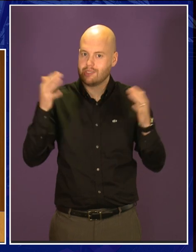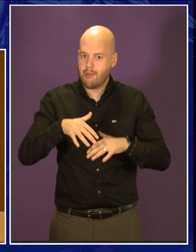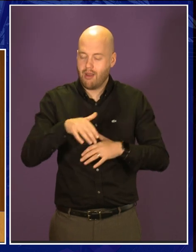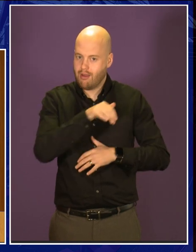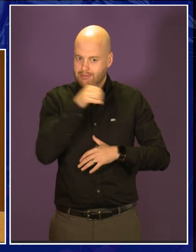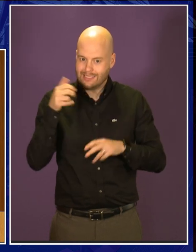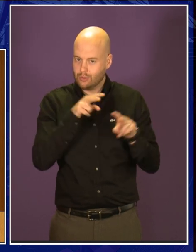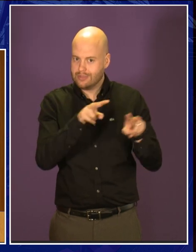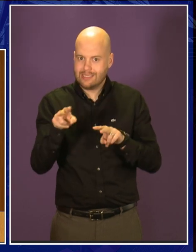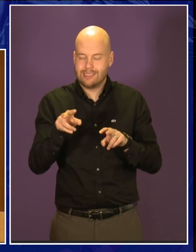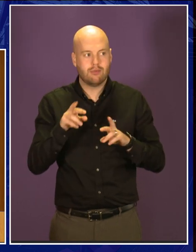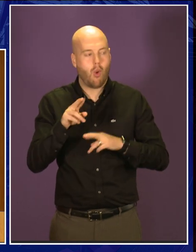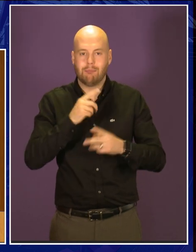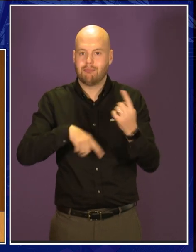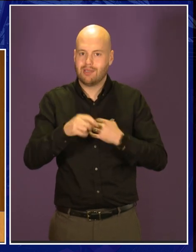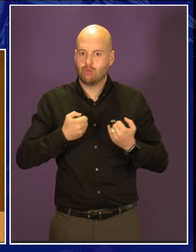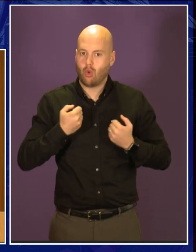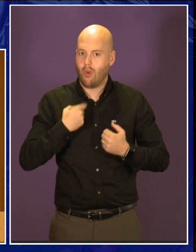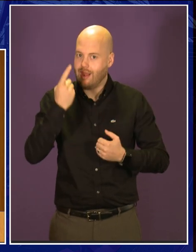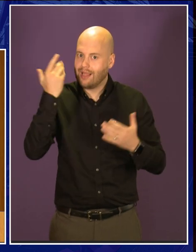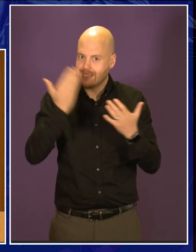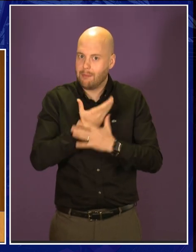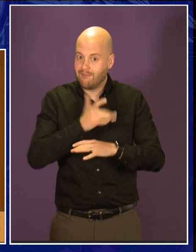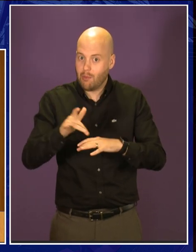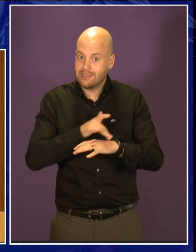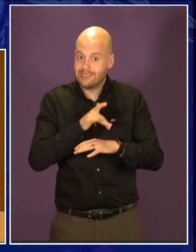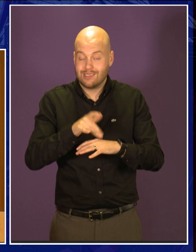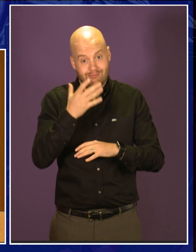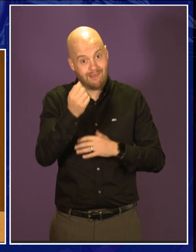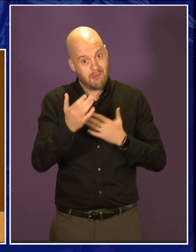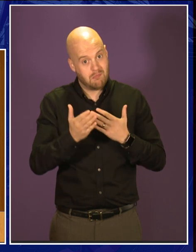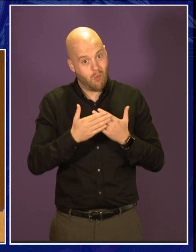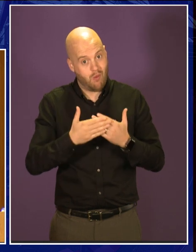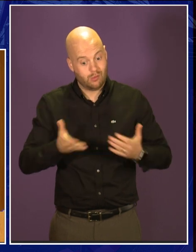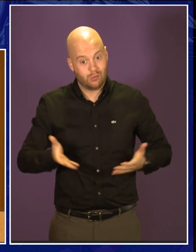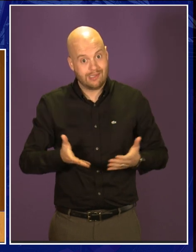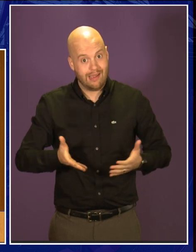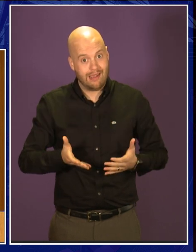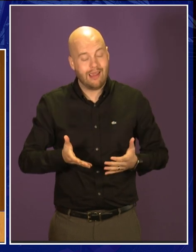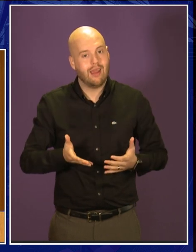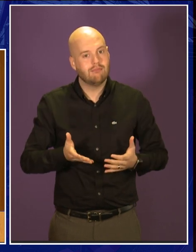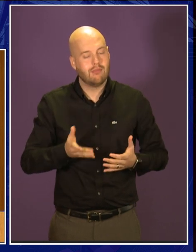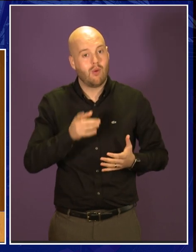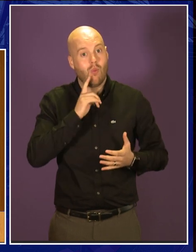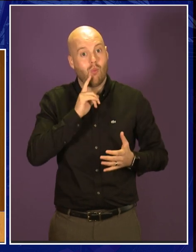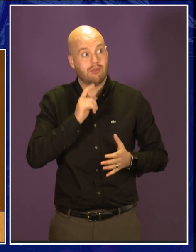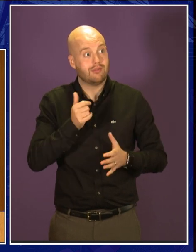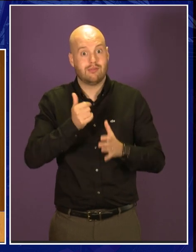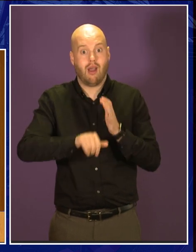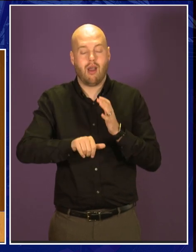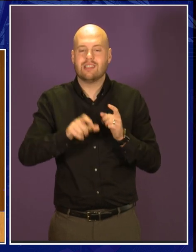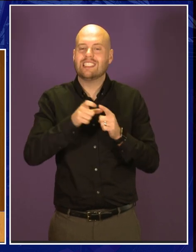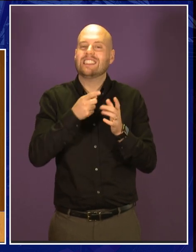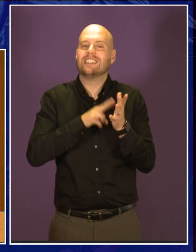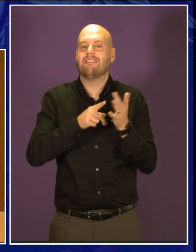last night's performances. We've got some more this morning. And in fact, we're going to begin this session. I'm going to introduce David